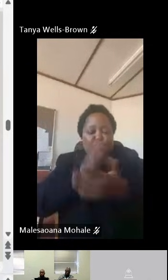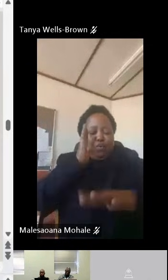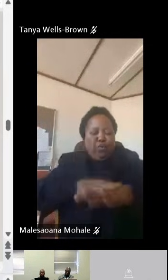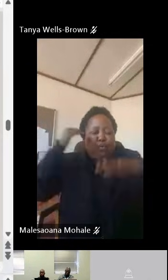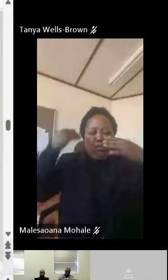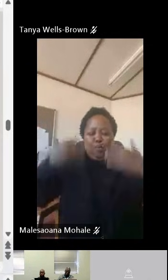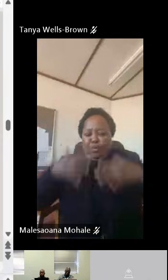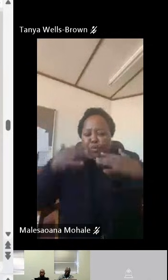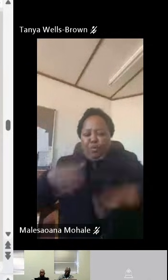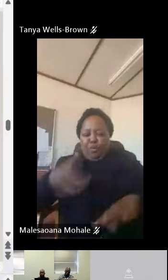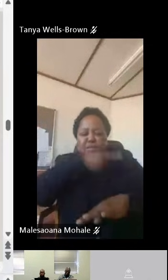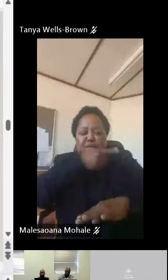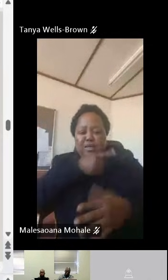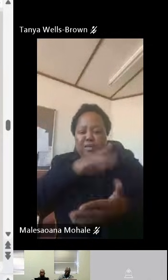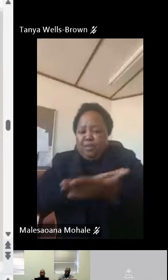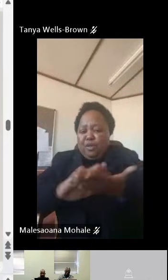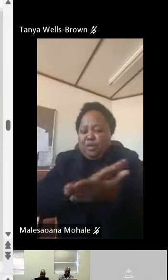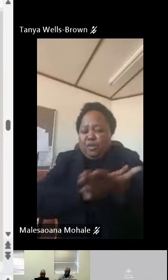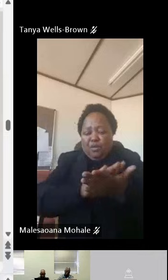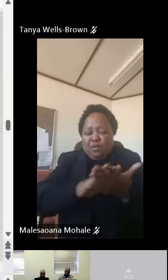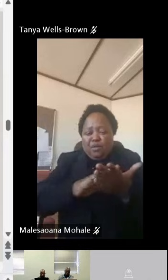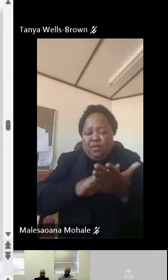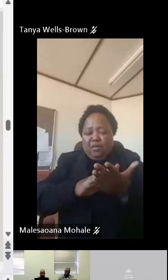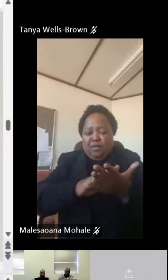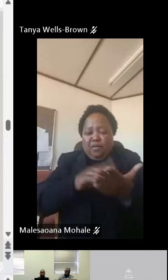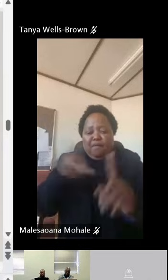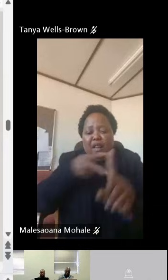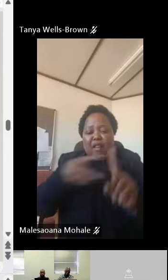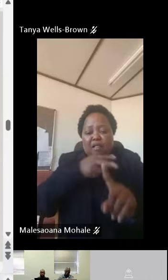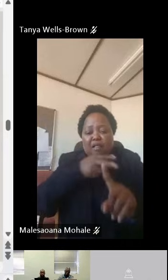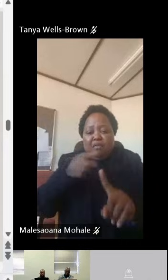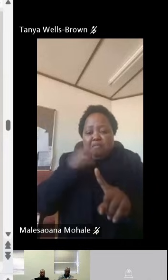GBV as compared to their counterparts.